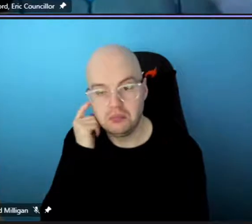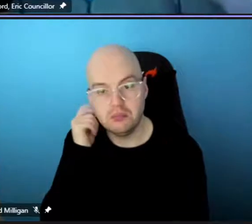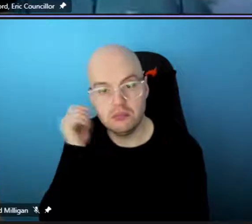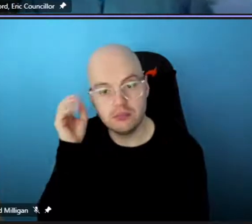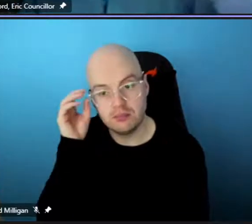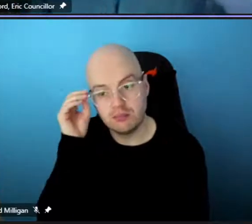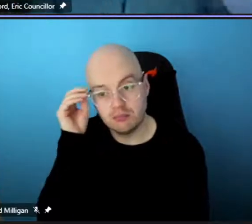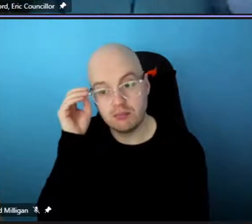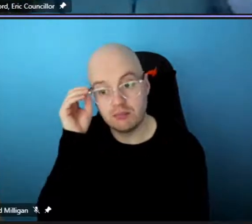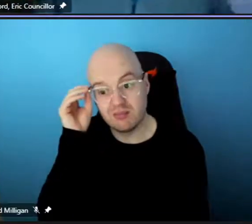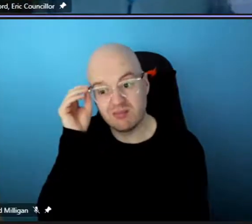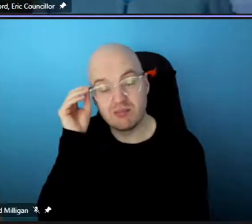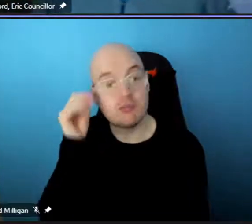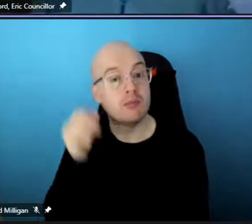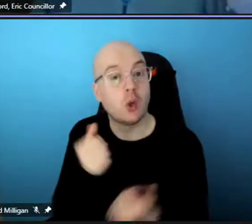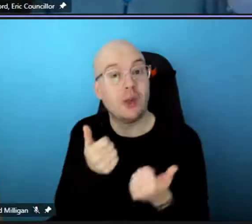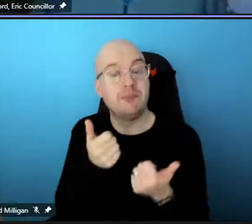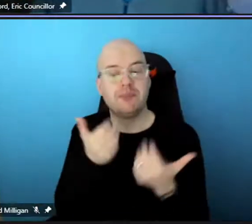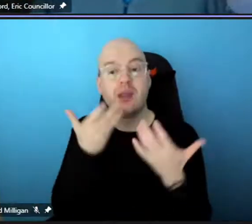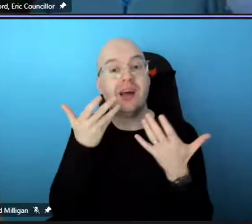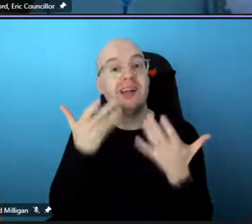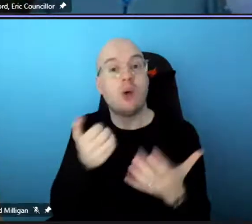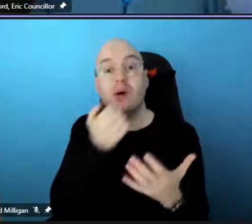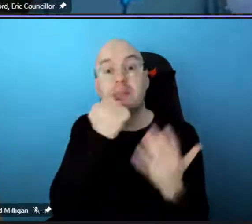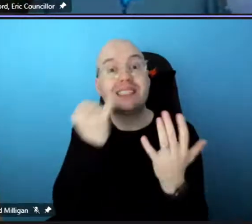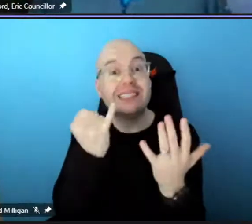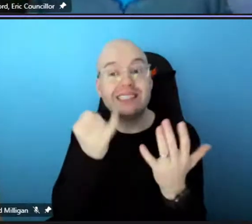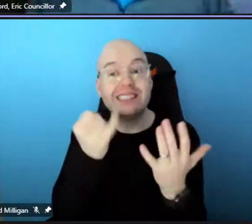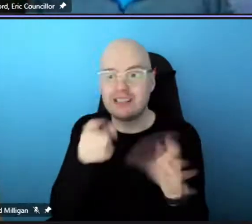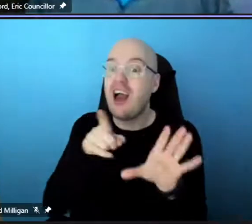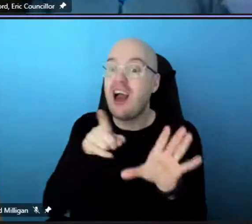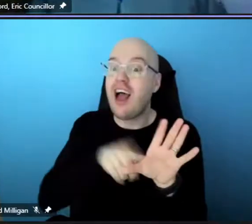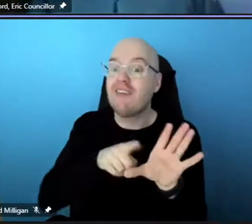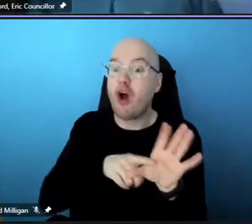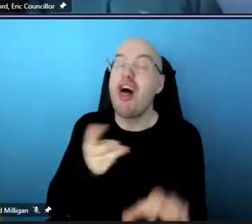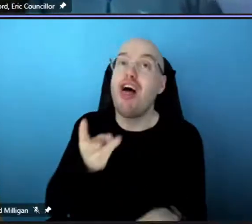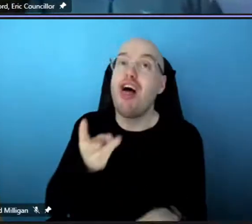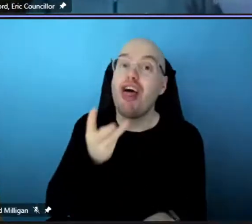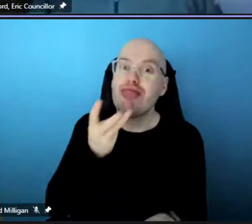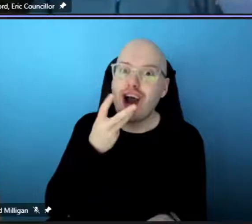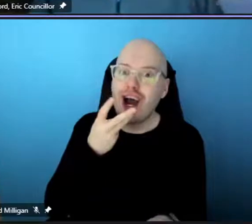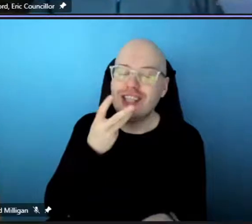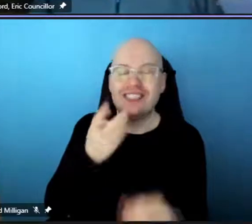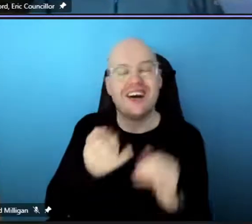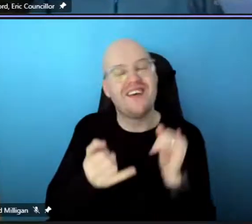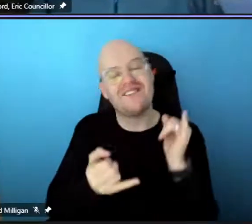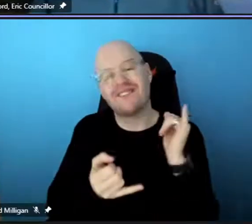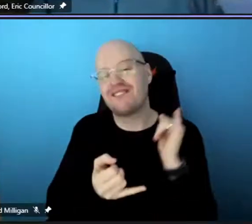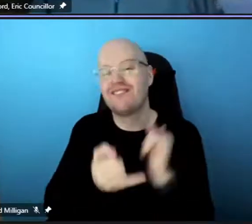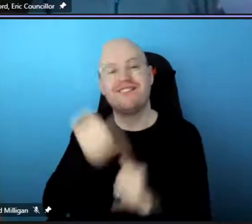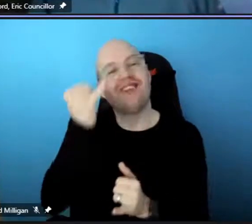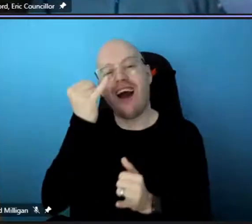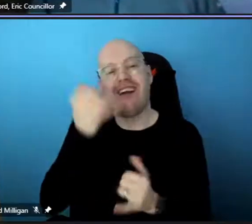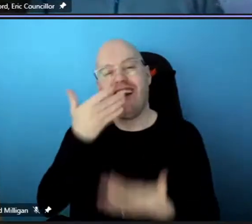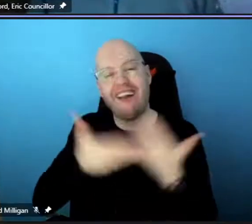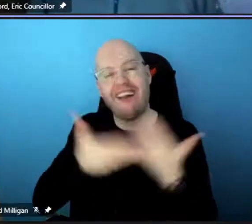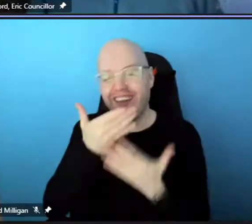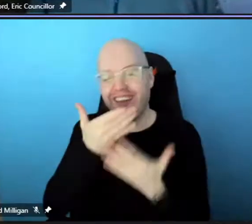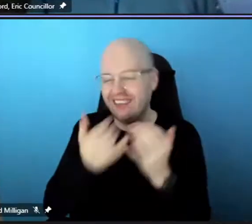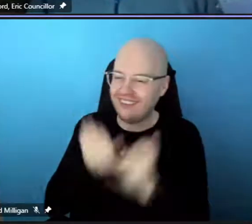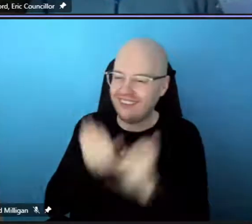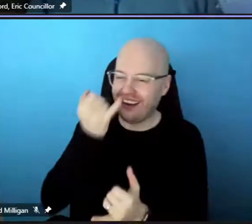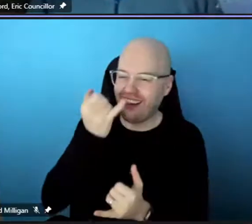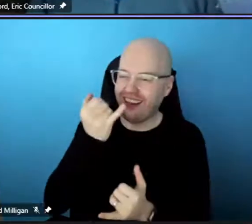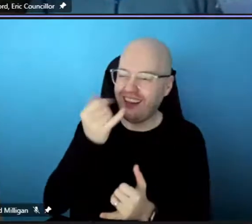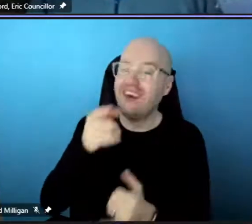6, and Yvonne's third and final paper for this entire council period as well, I believe.